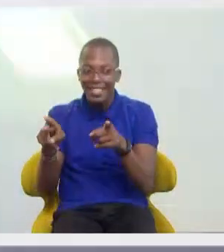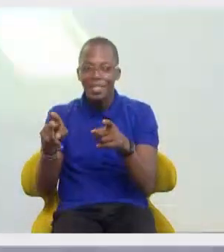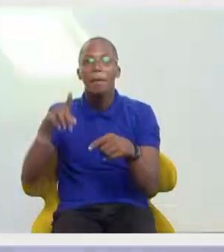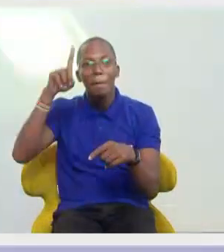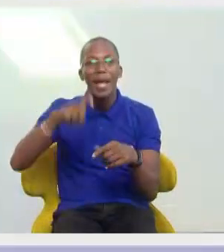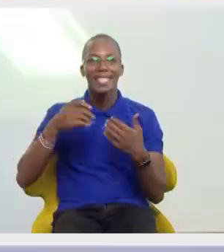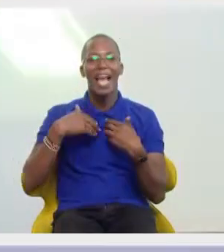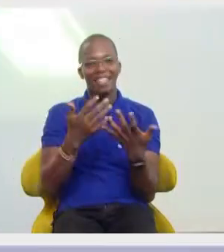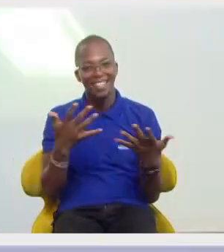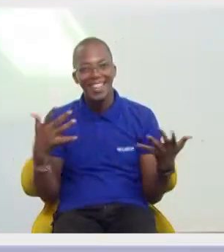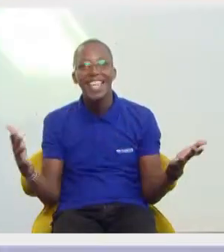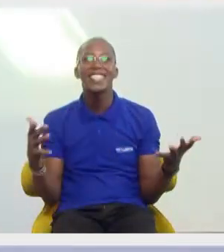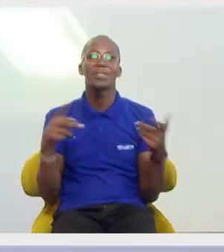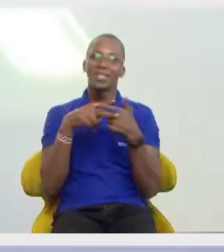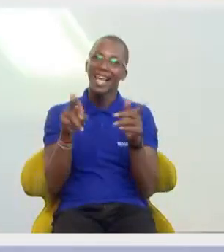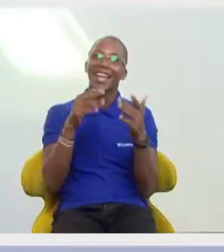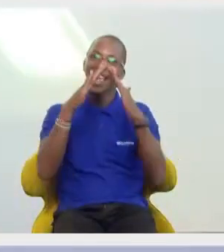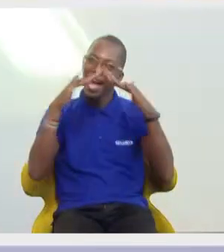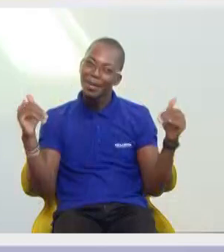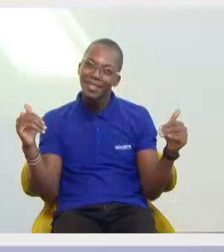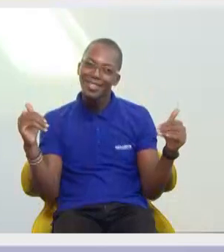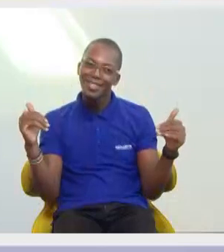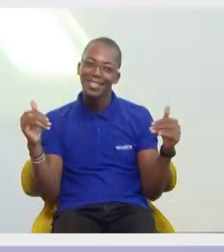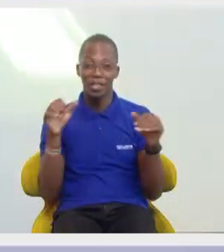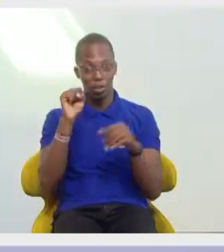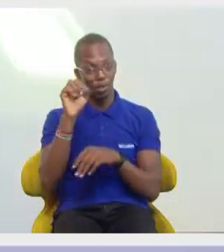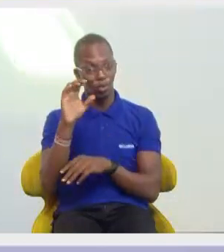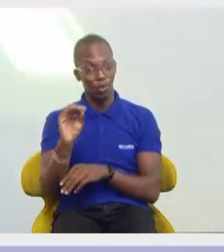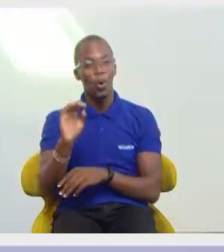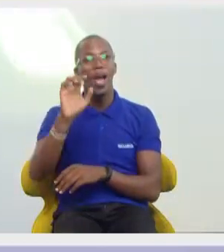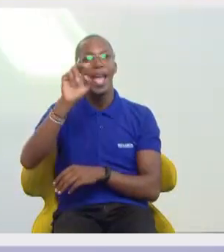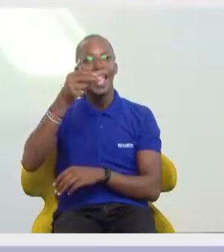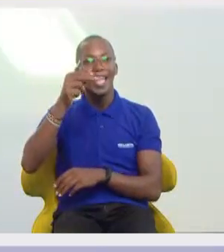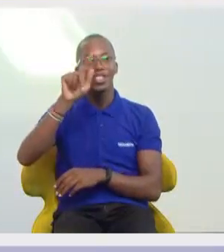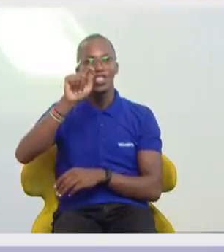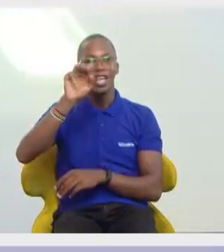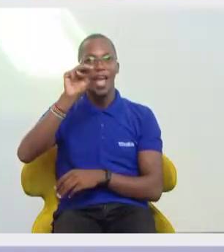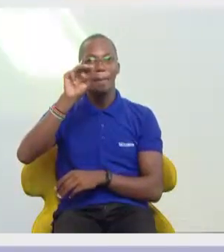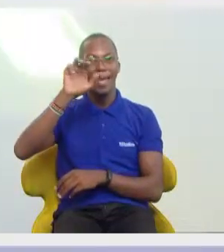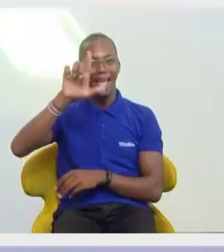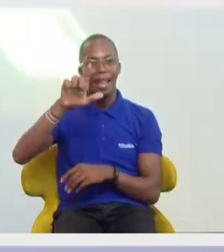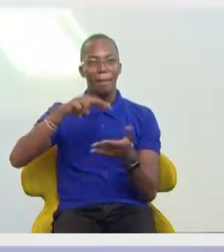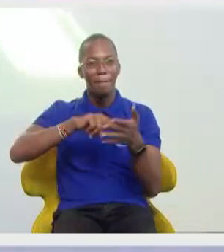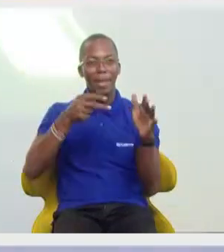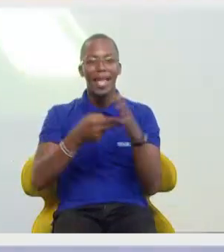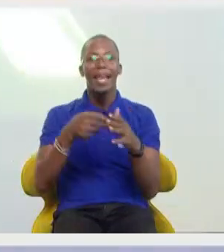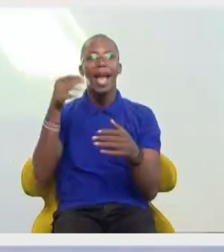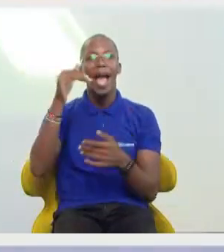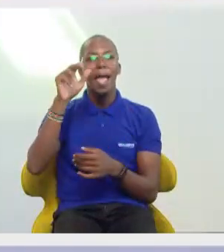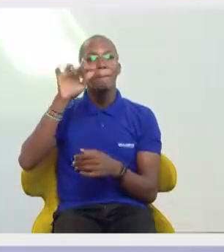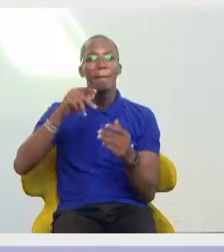the materials to start that house. So HTML stands for Hypertext Markup